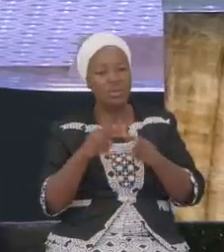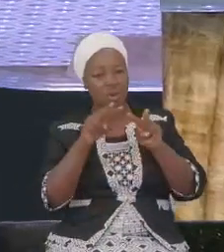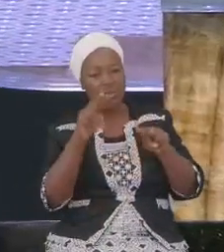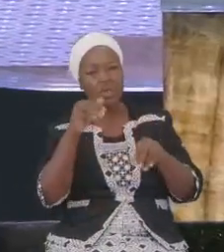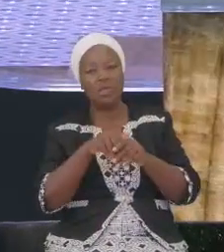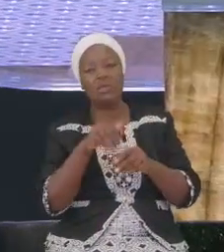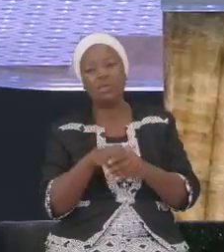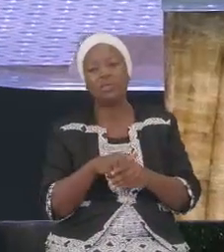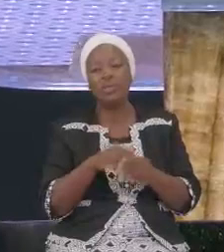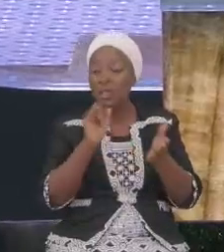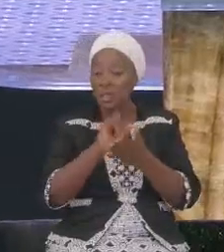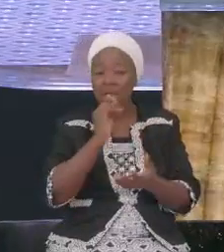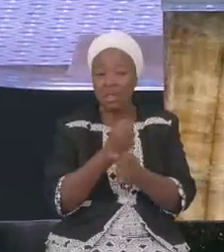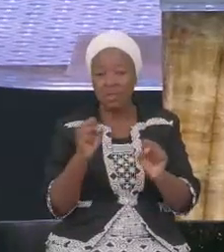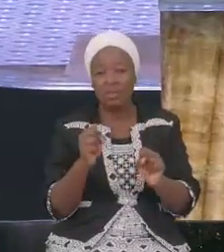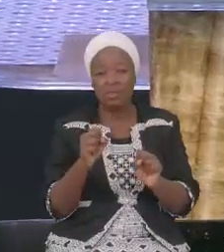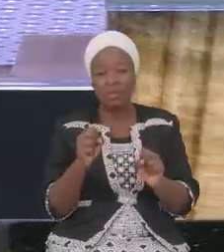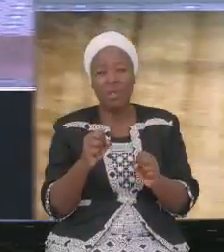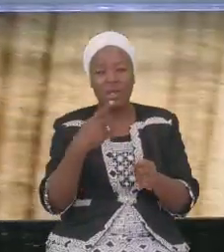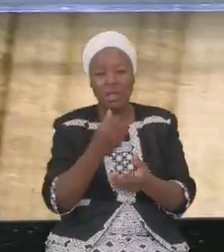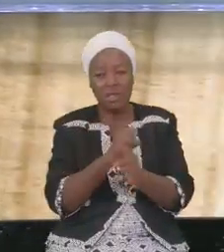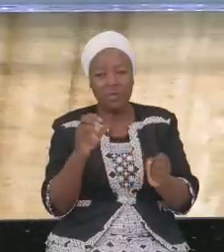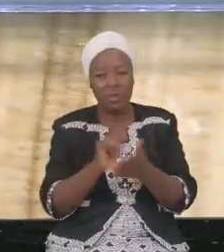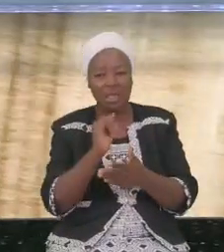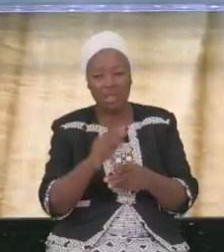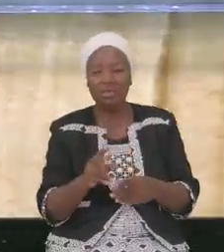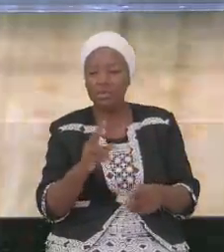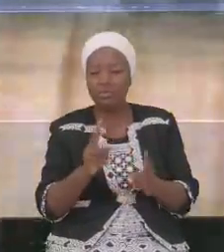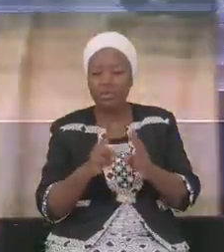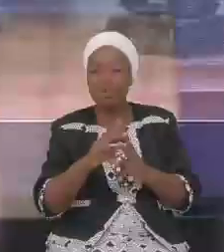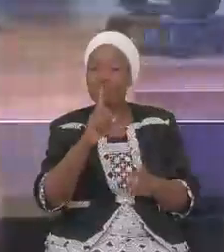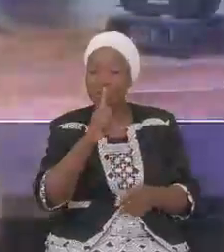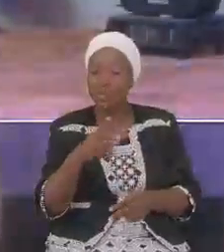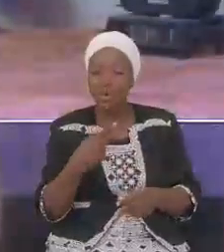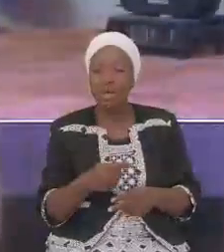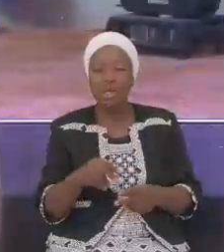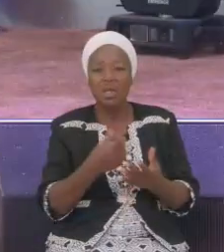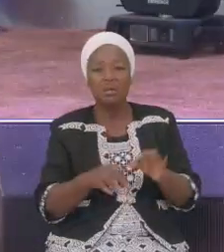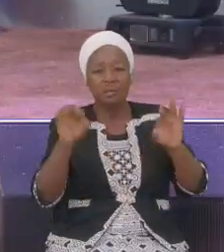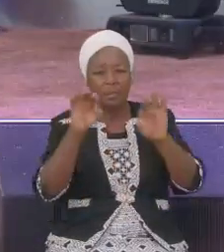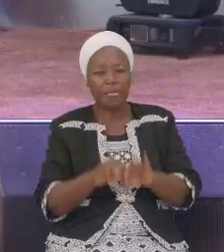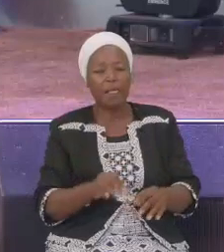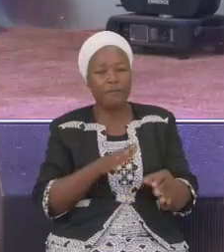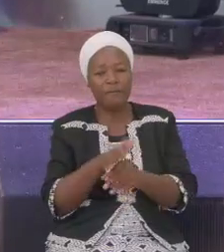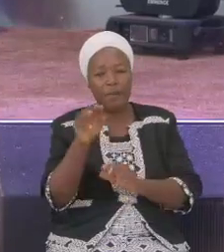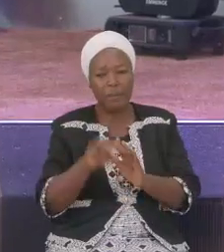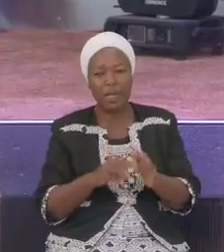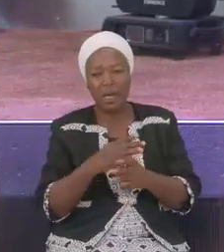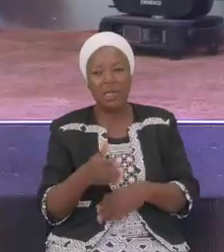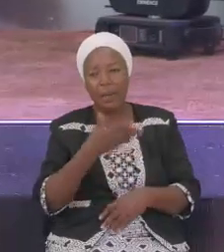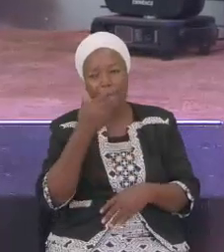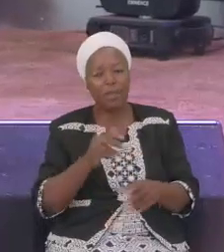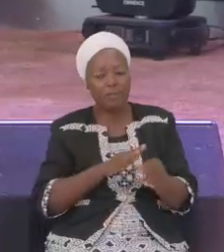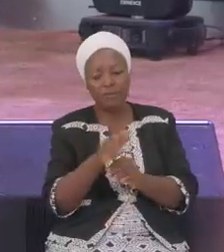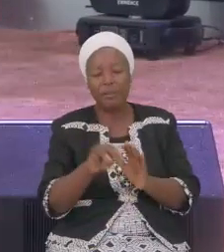That salvation, the salvation that is so real, the basic fulfillment and the better